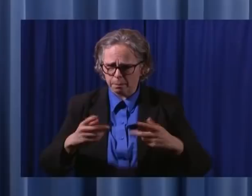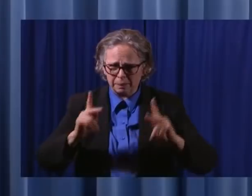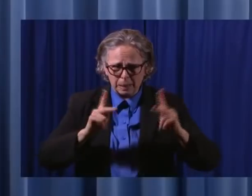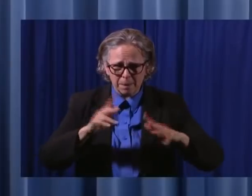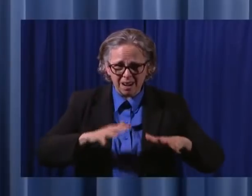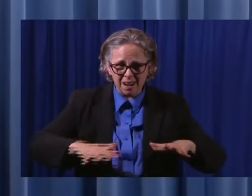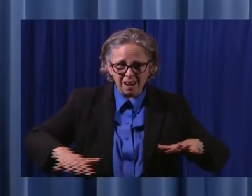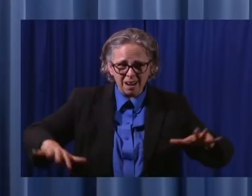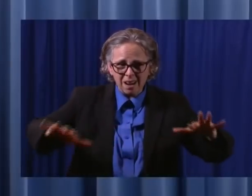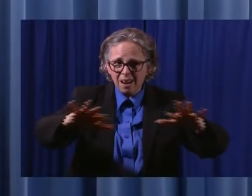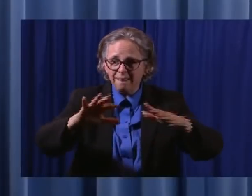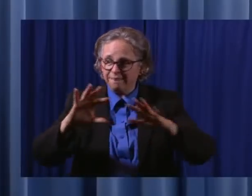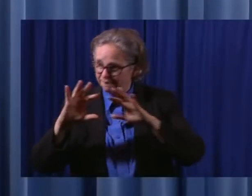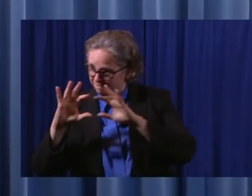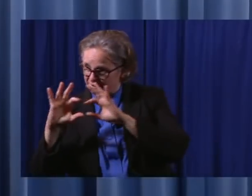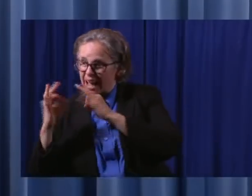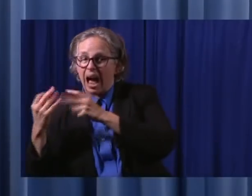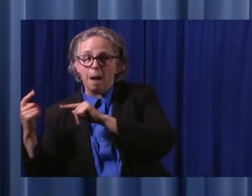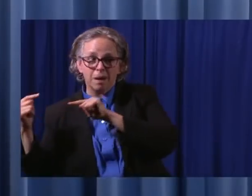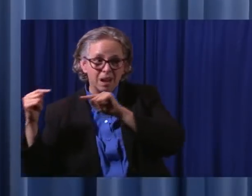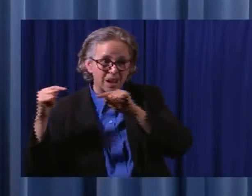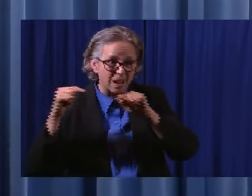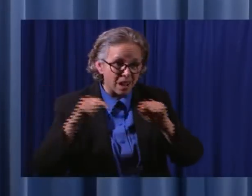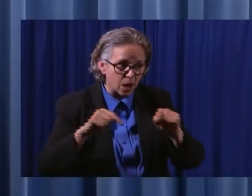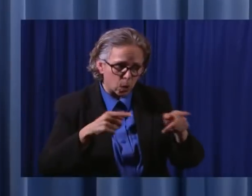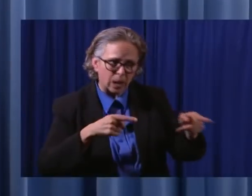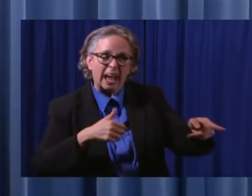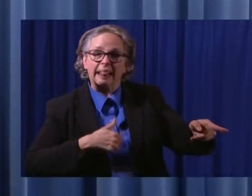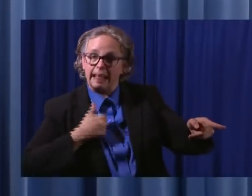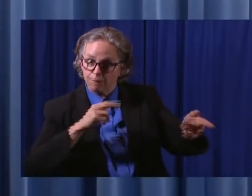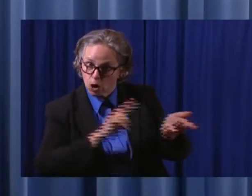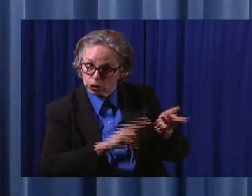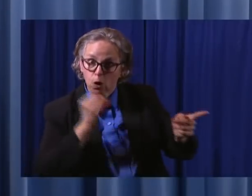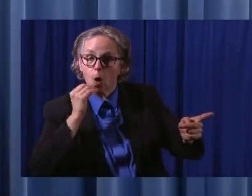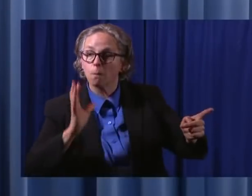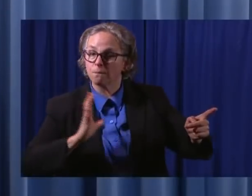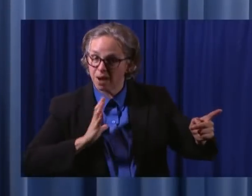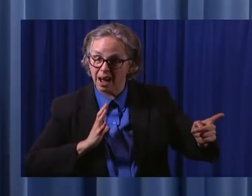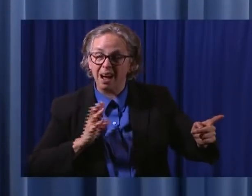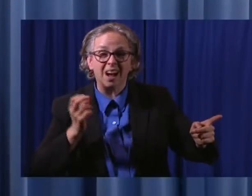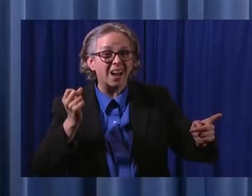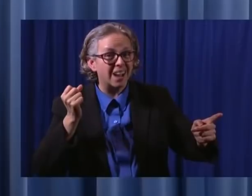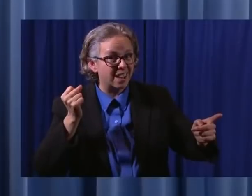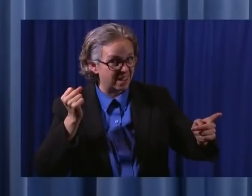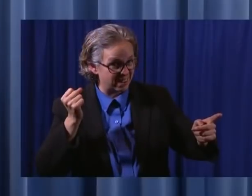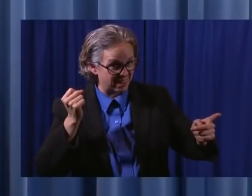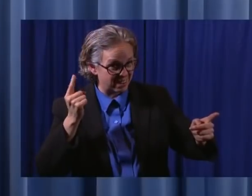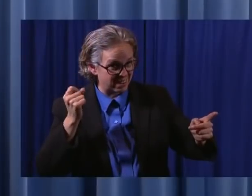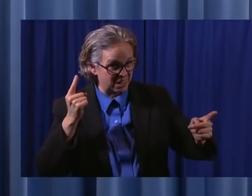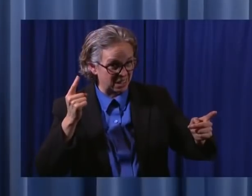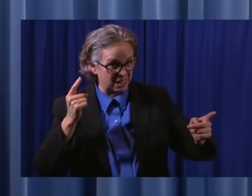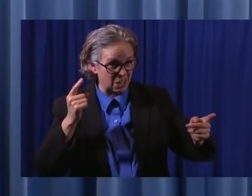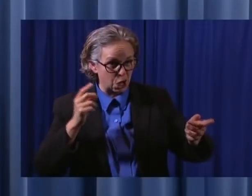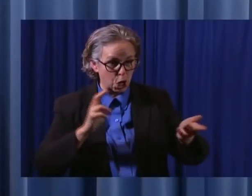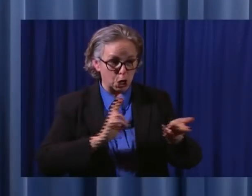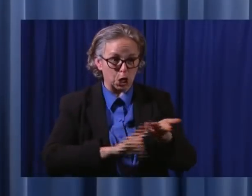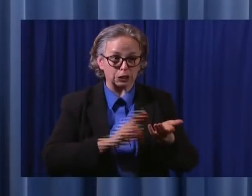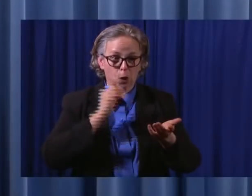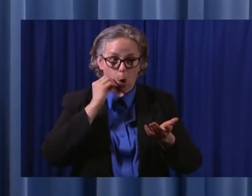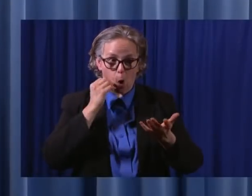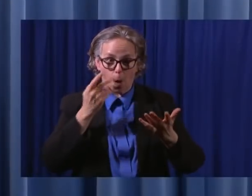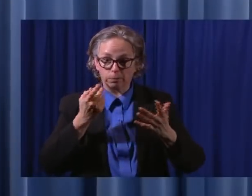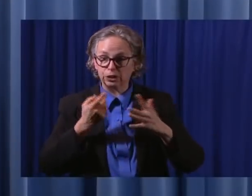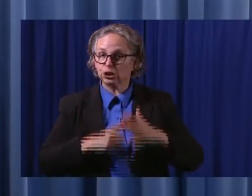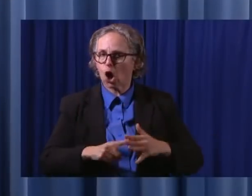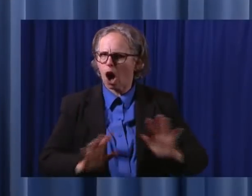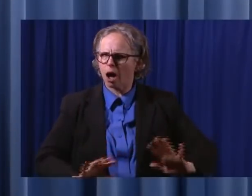homes across the state of Ohio. And we know that these nursing homes have to have a little time to get ready for that. But